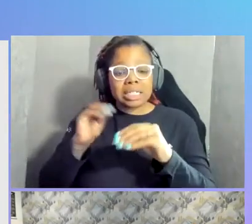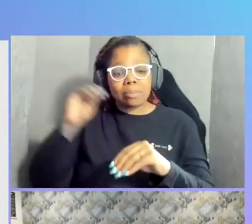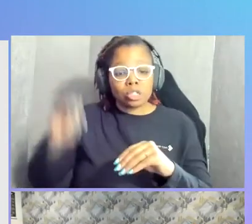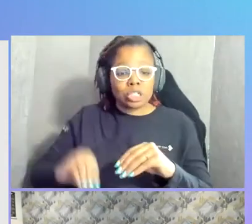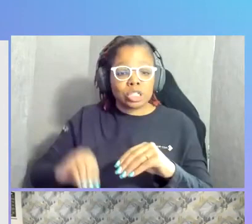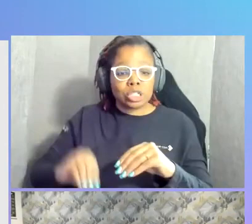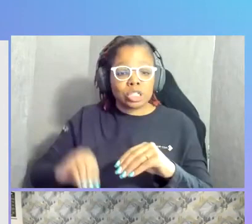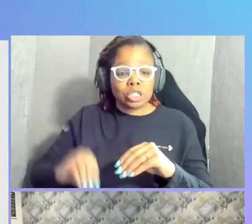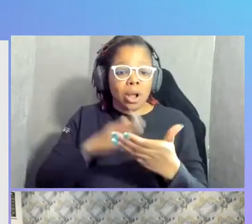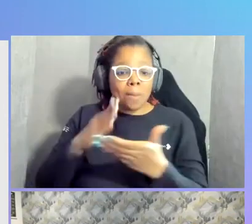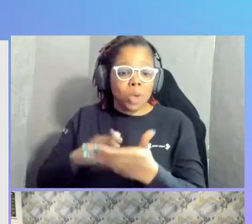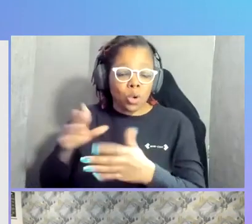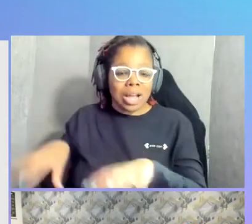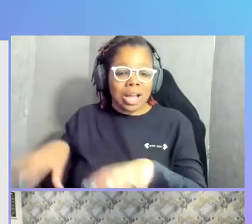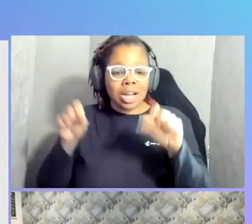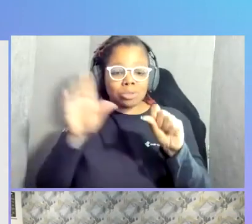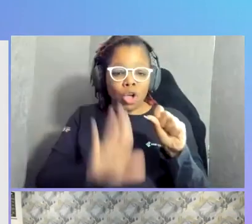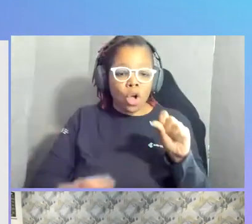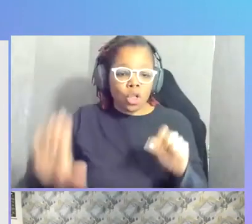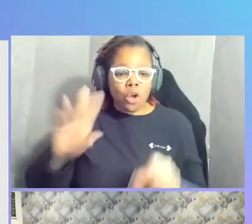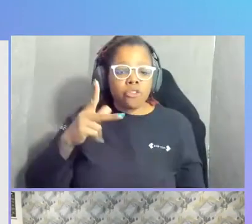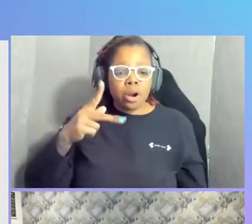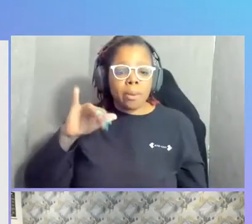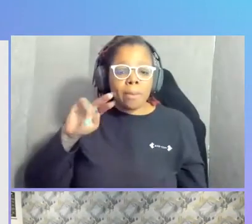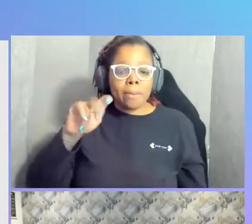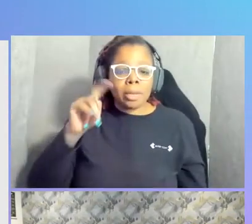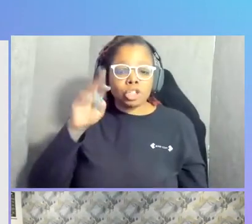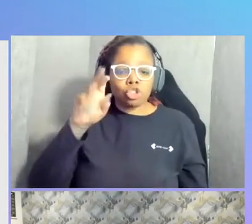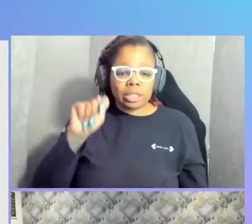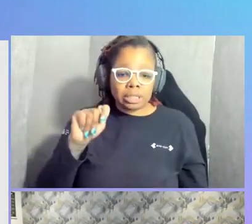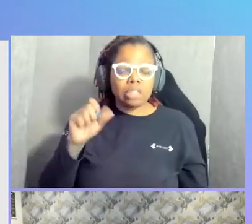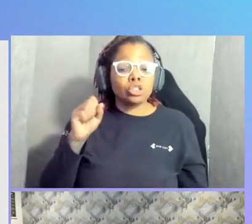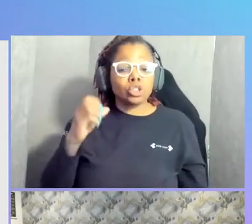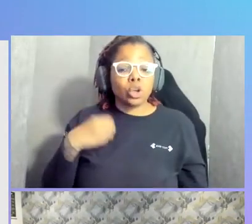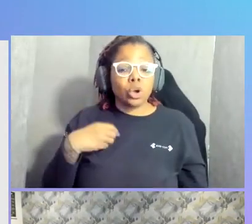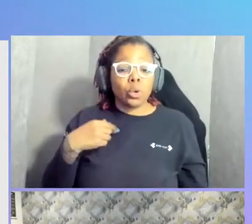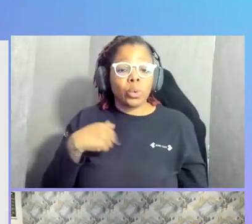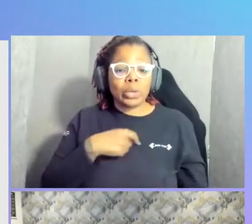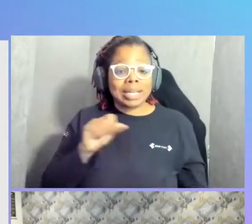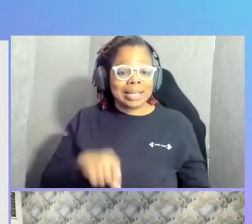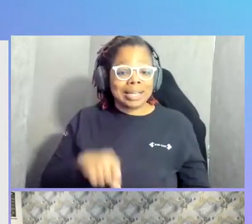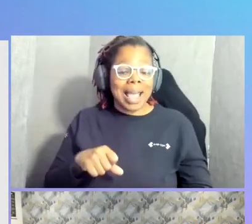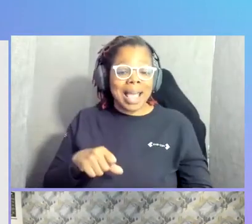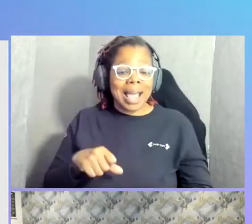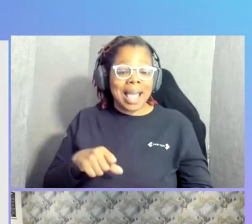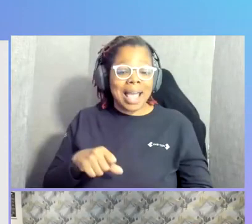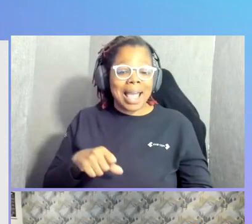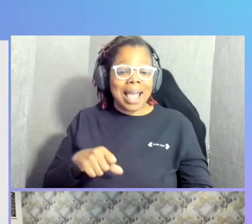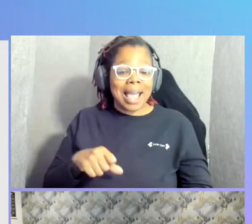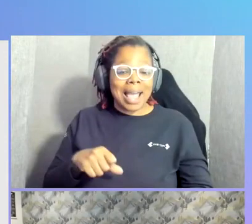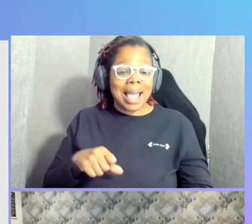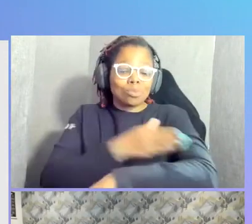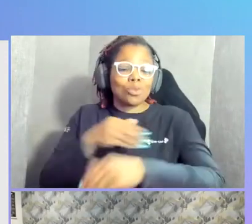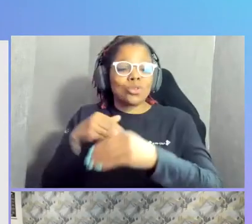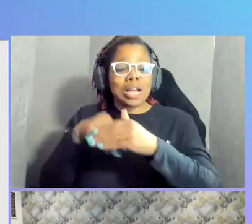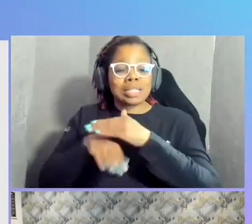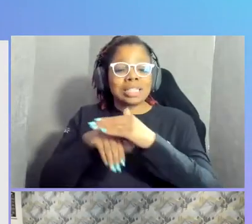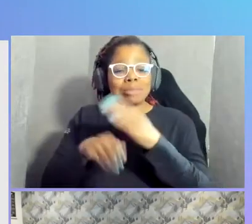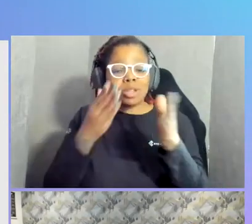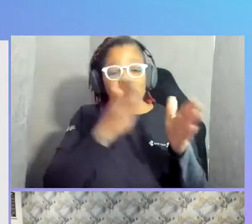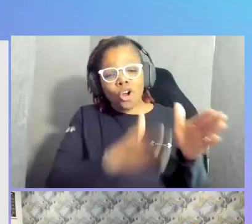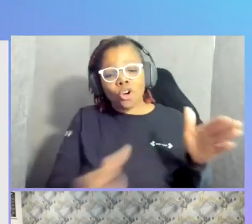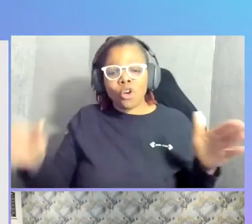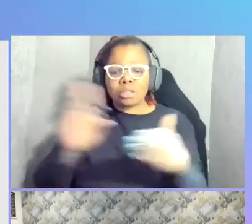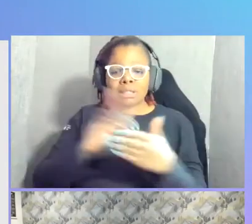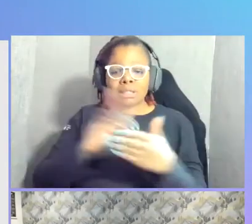adoption across Pinterest, so we can also increase accessibility across design. But let's say you're not